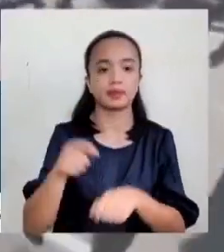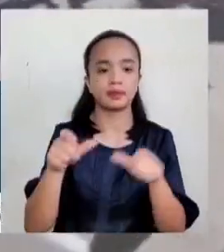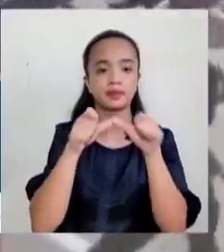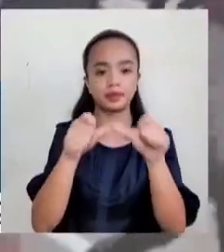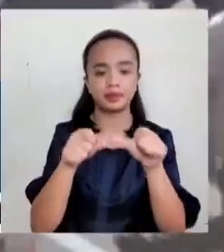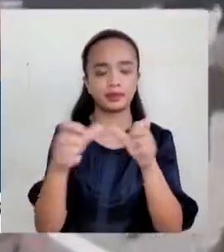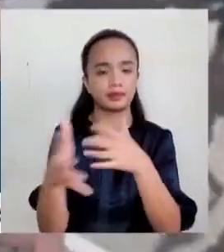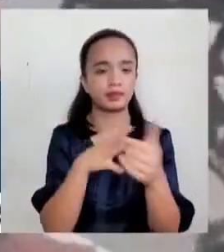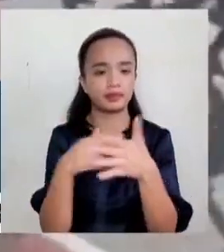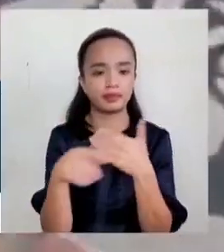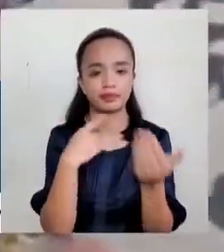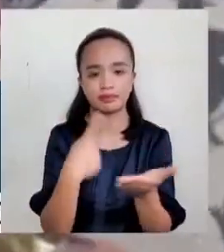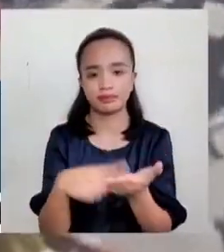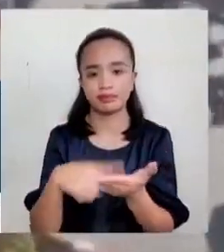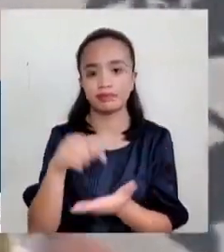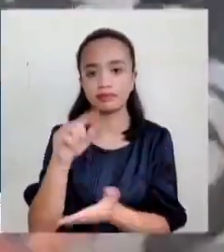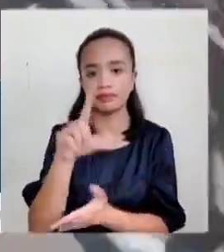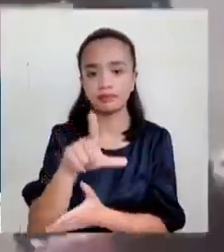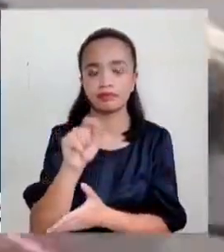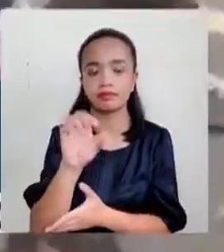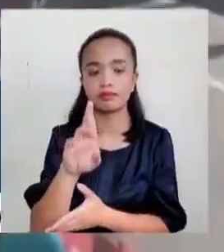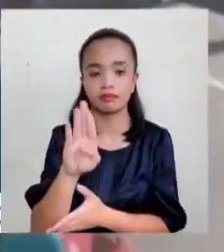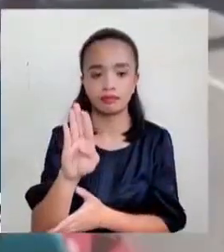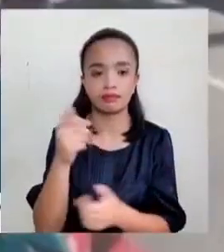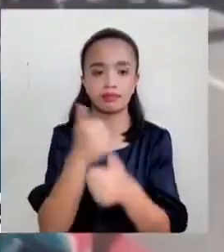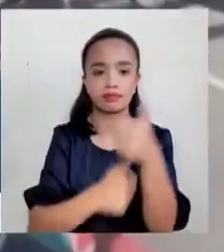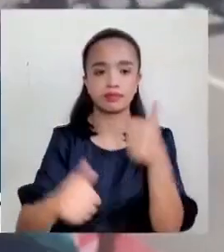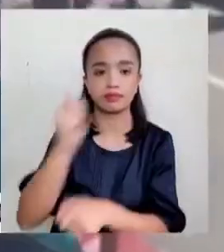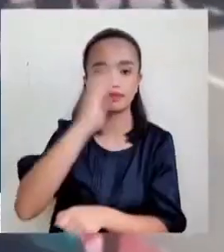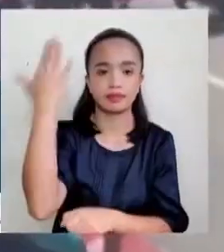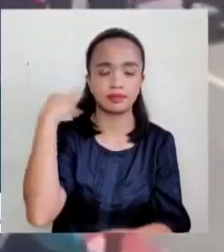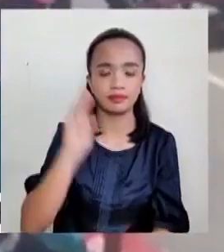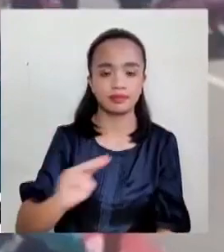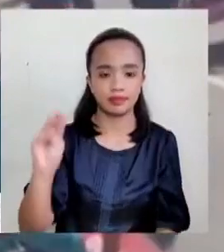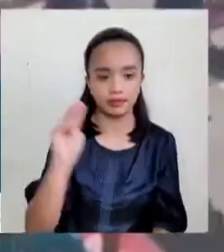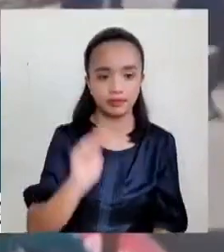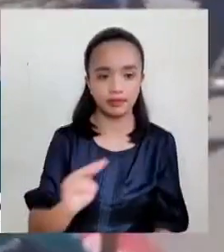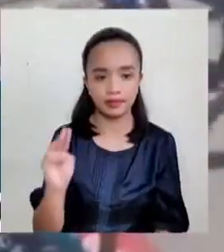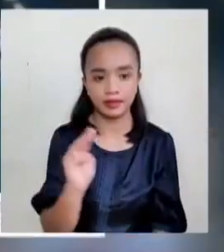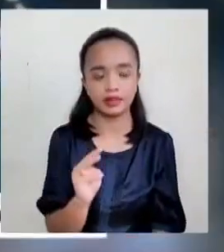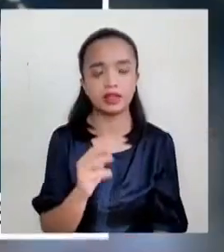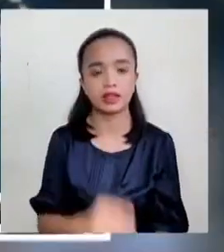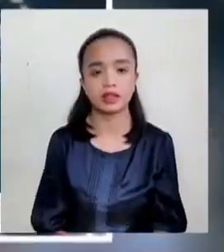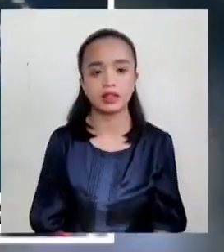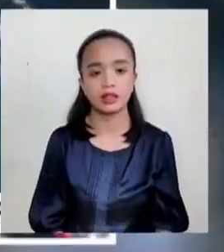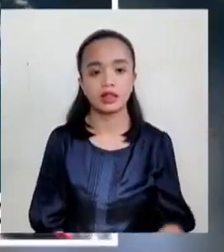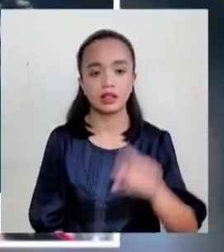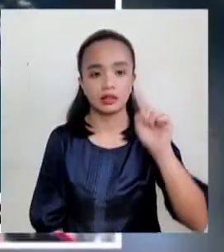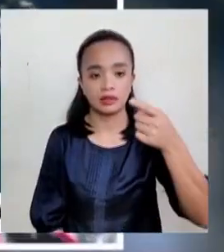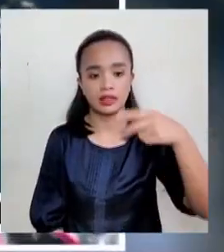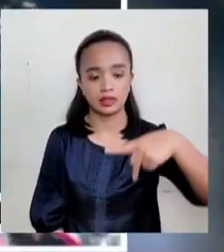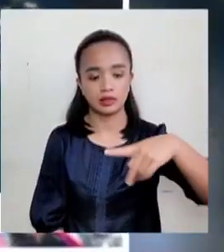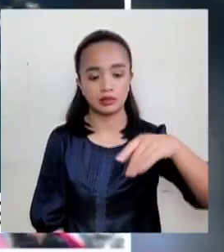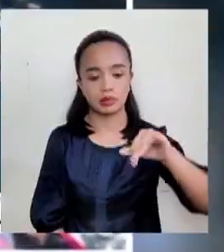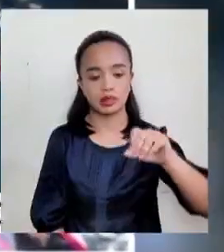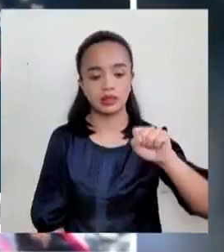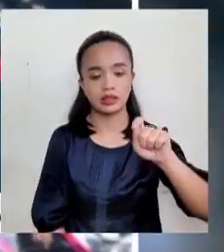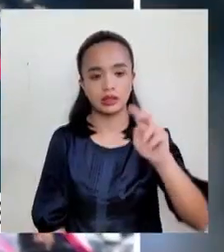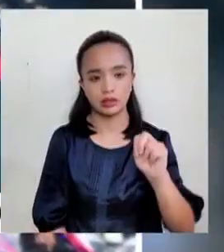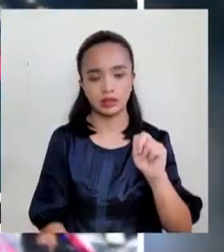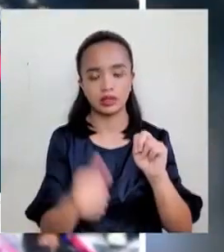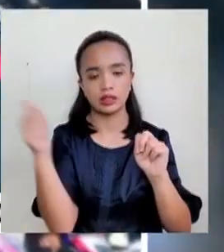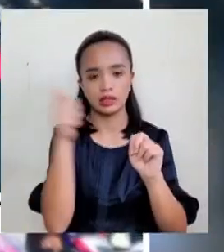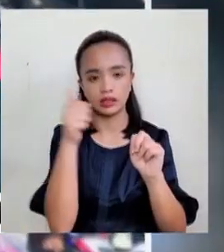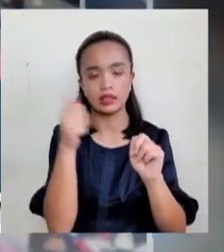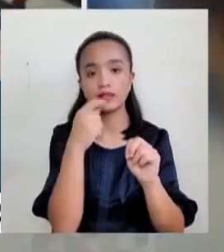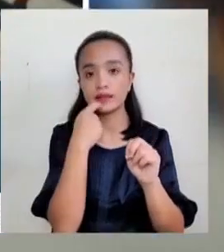dialogue with LTFRB Chairman Chufilo Guadis last Monday. That's the first day of Piston's transport strike. Piston said